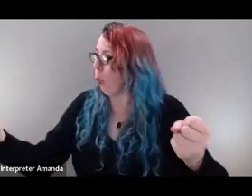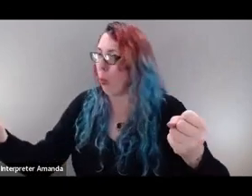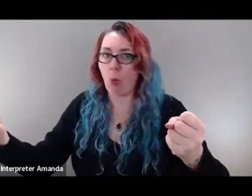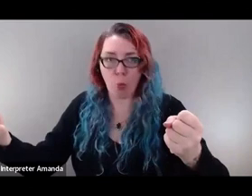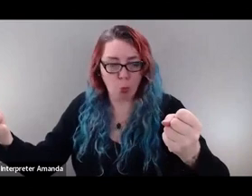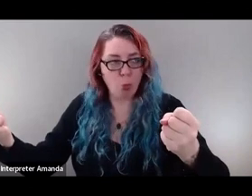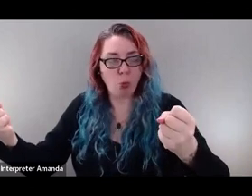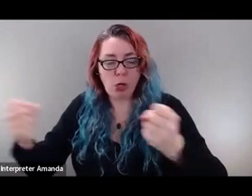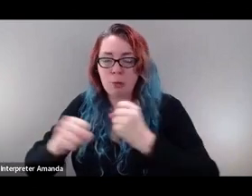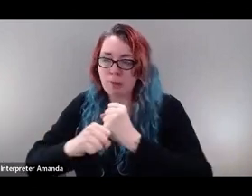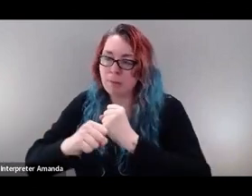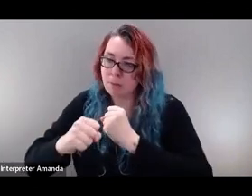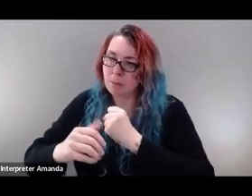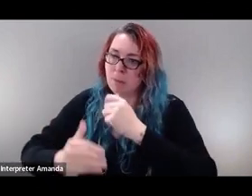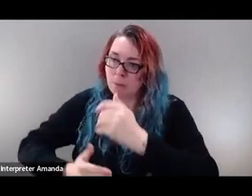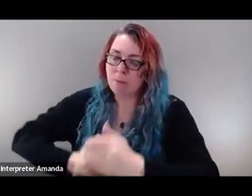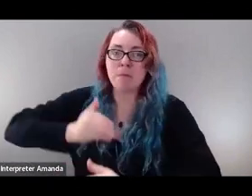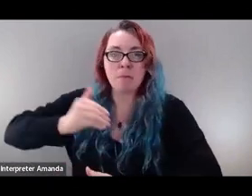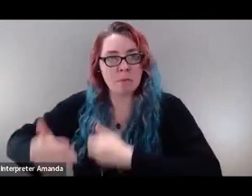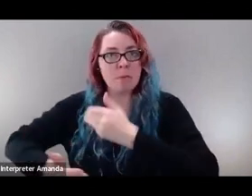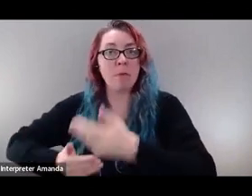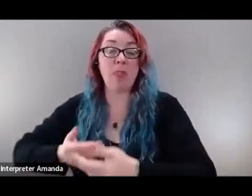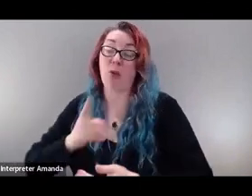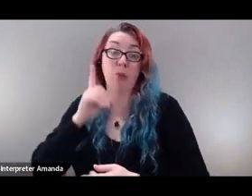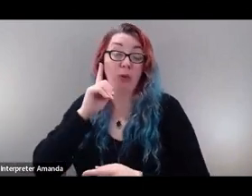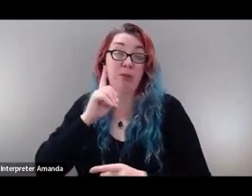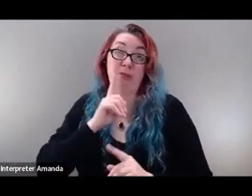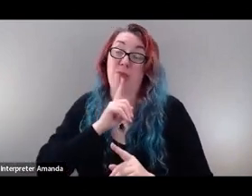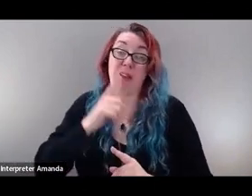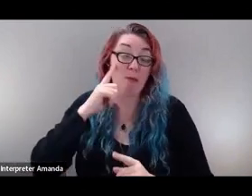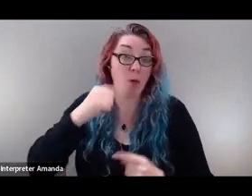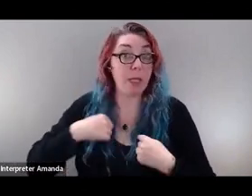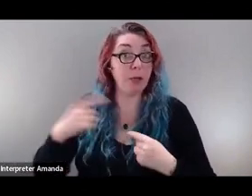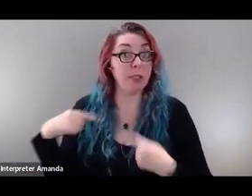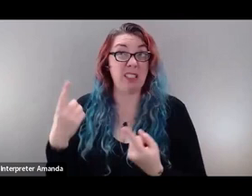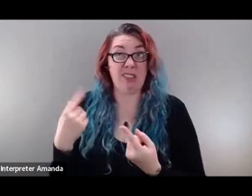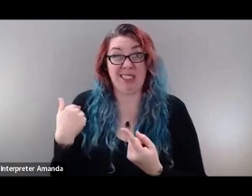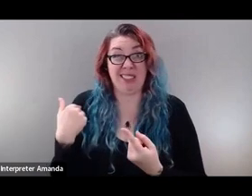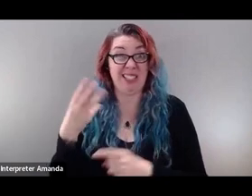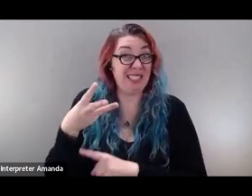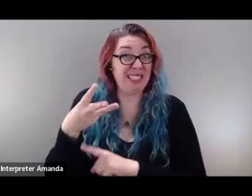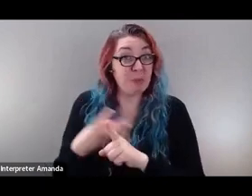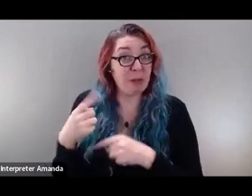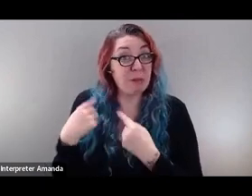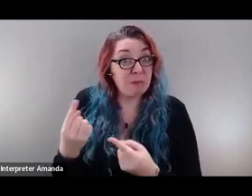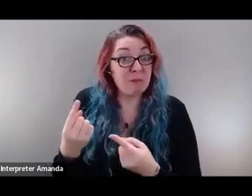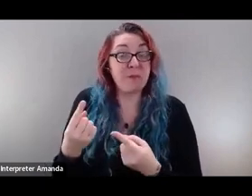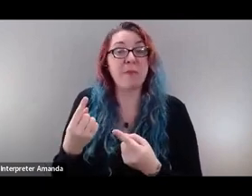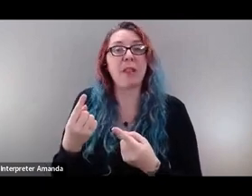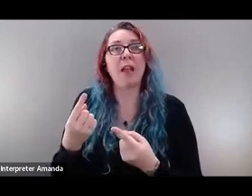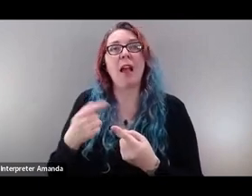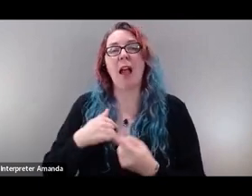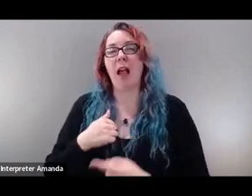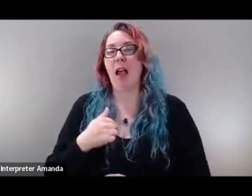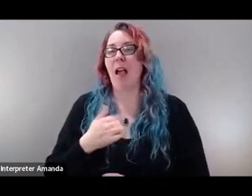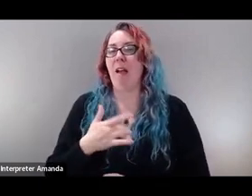that shifted for me over the past, I would say even in the past 6 months, the way I'm framing it is that now it's not like I need more time or